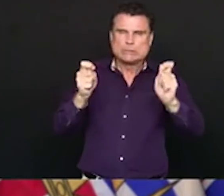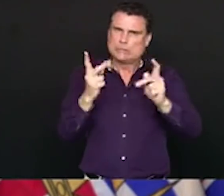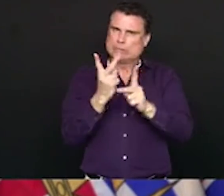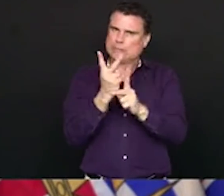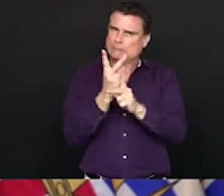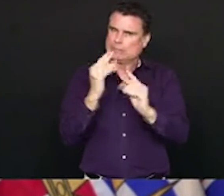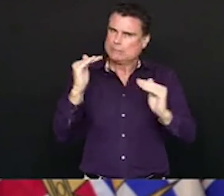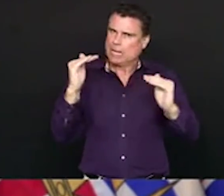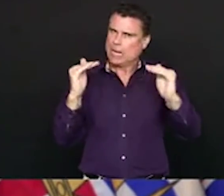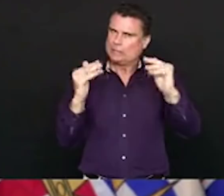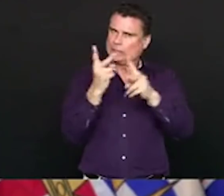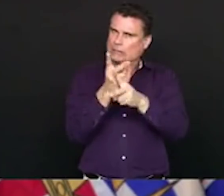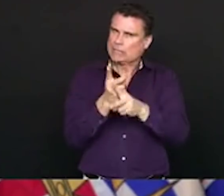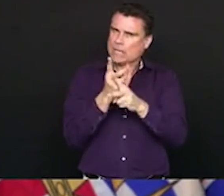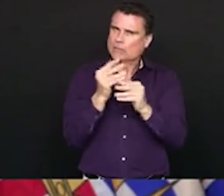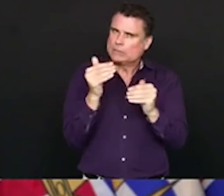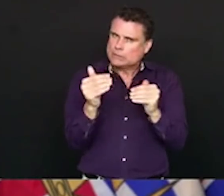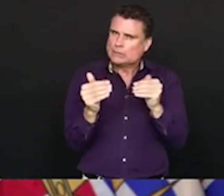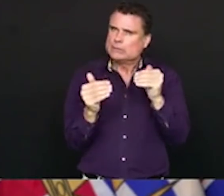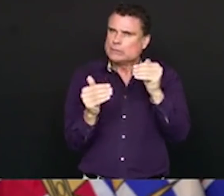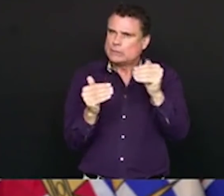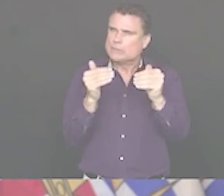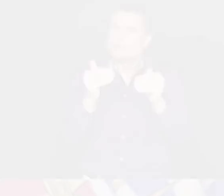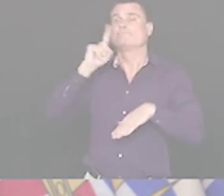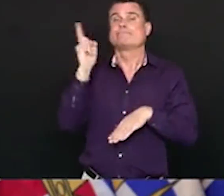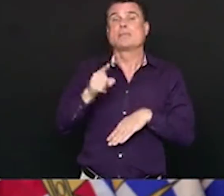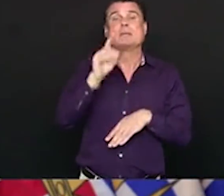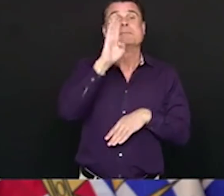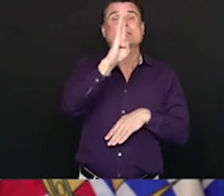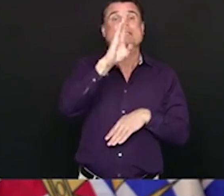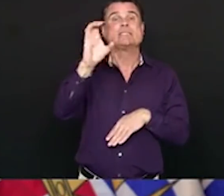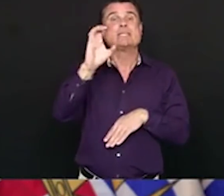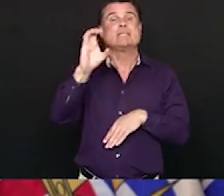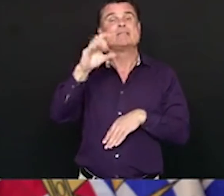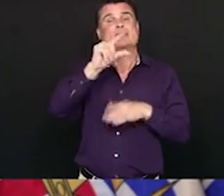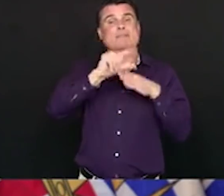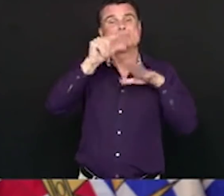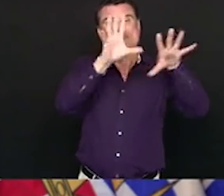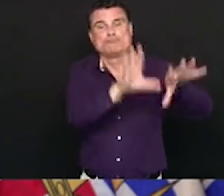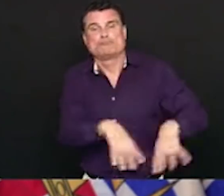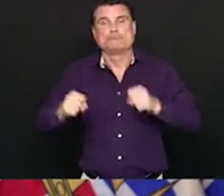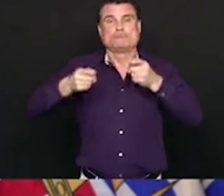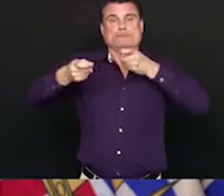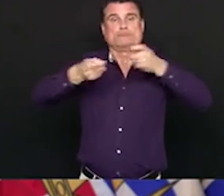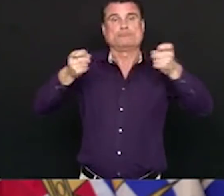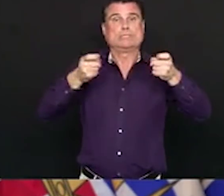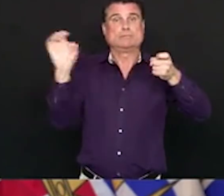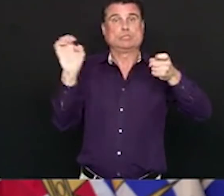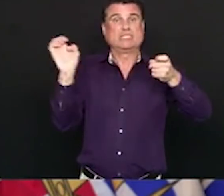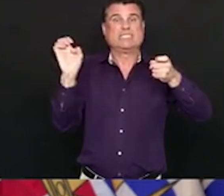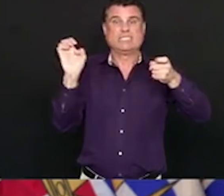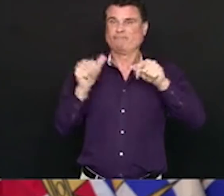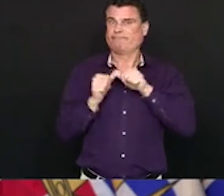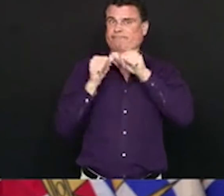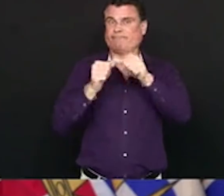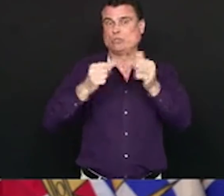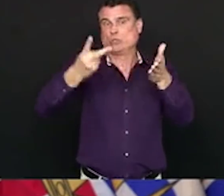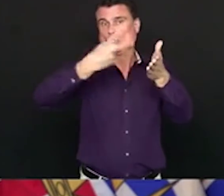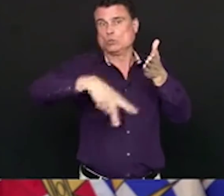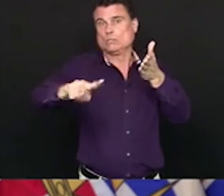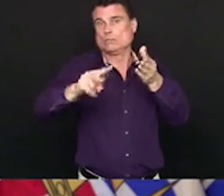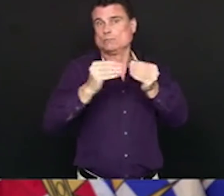we'll continue to follow that over the coming weeks. The short answer is absolutely. We've said before, and we'll continue to